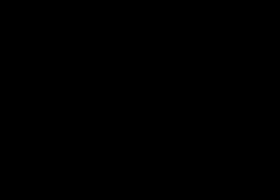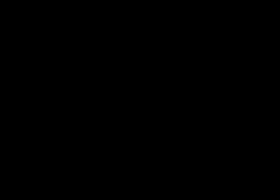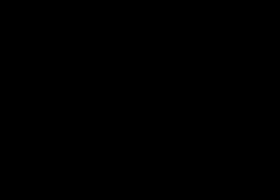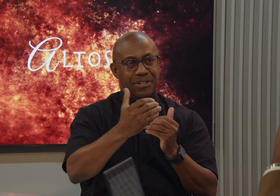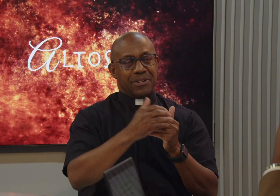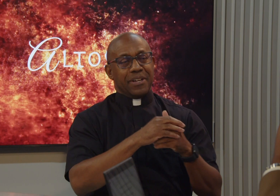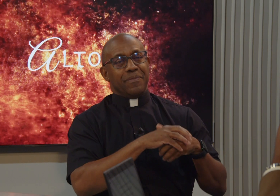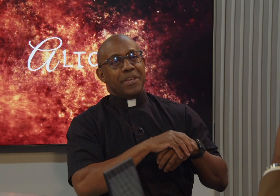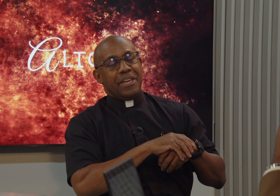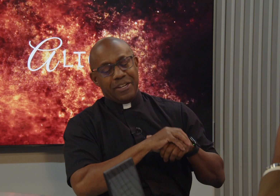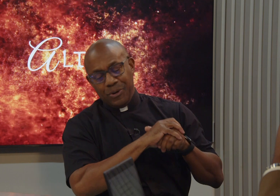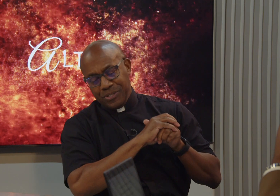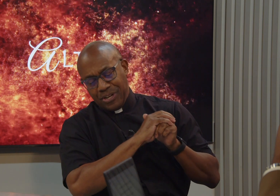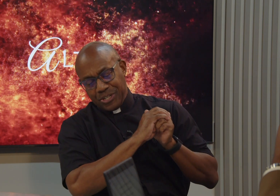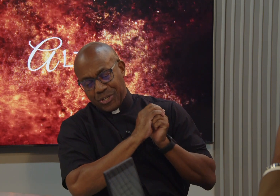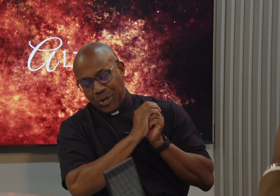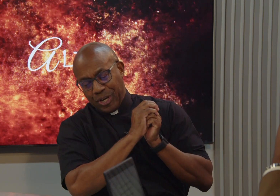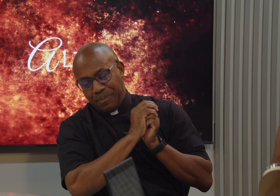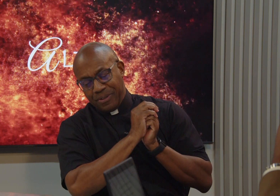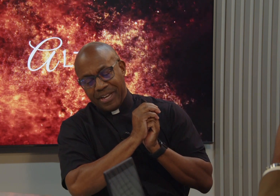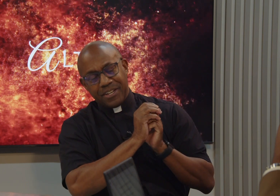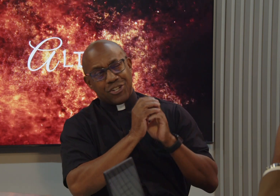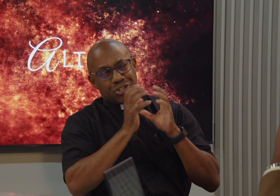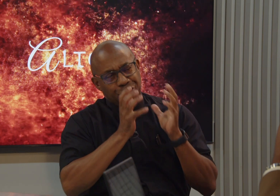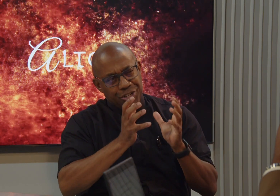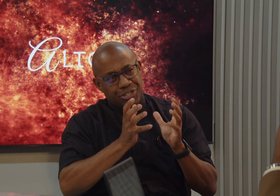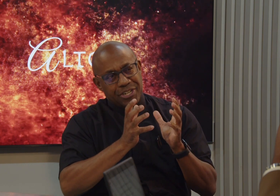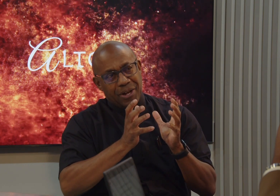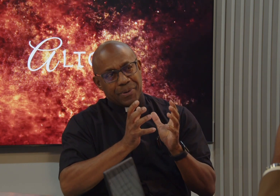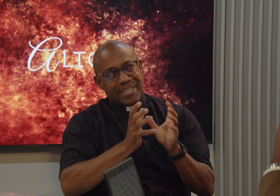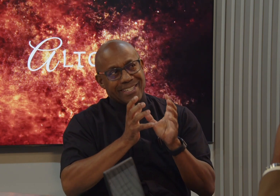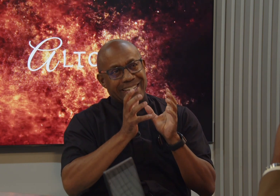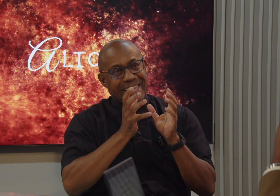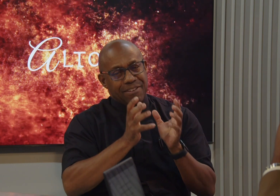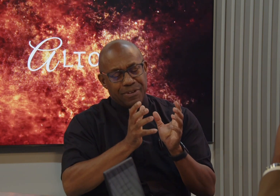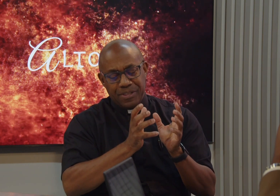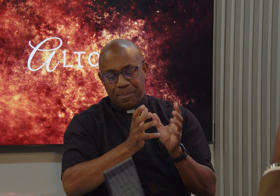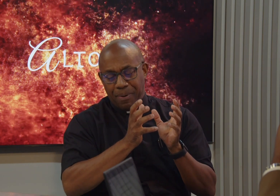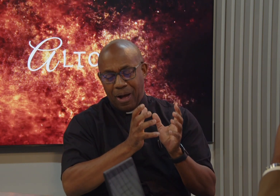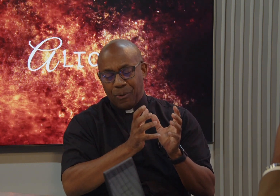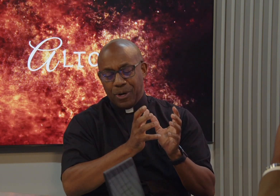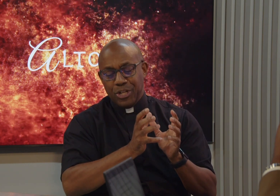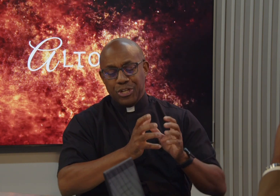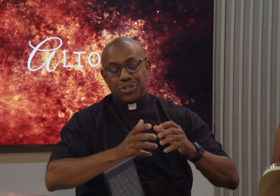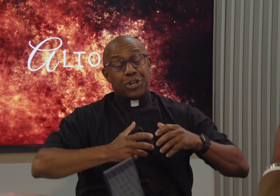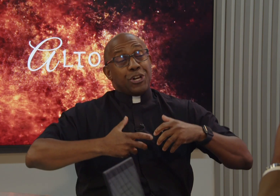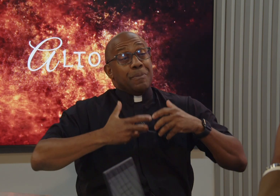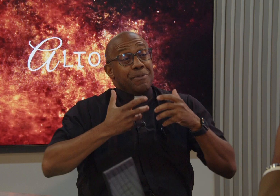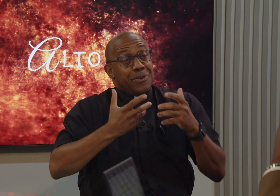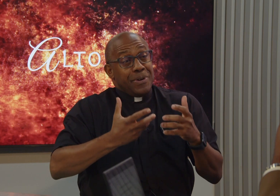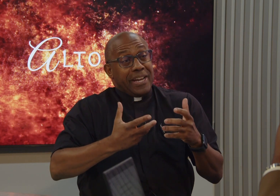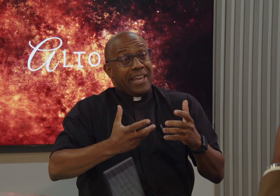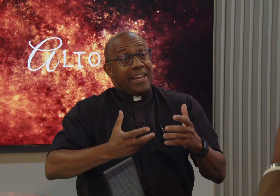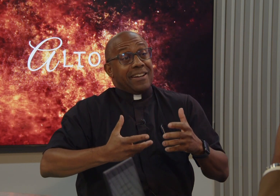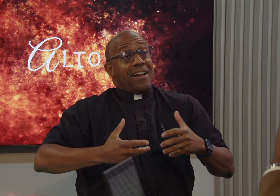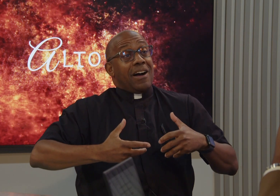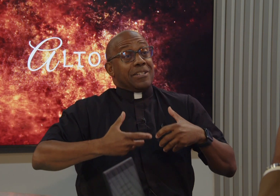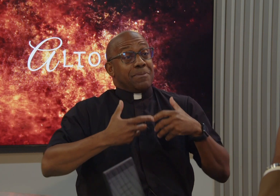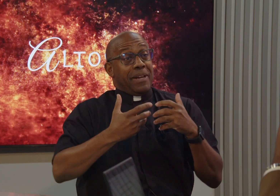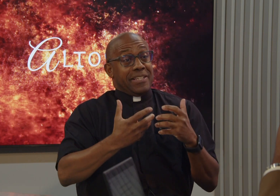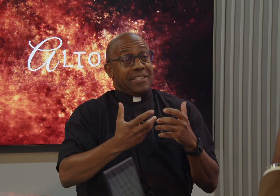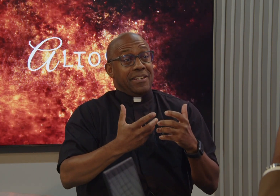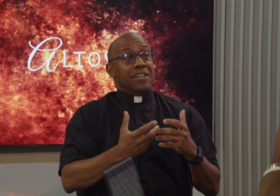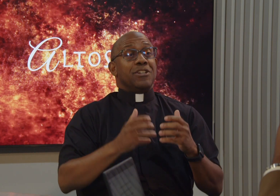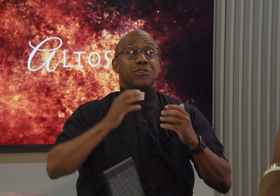blessings. Third, it goes on to talk about that the church now is given the power to communicate